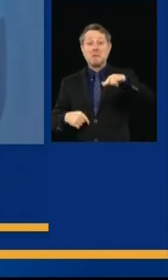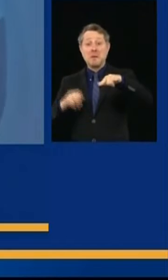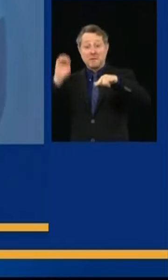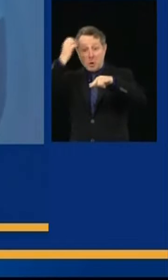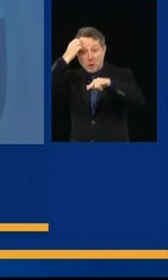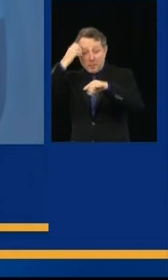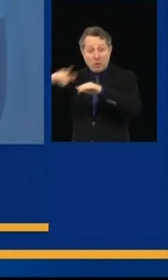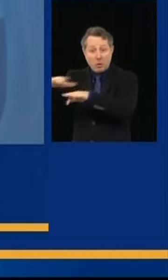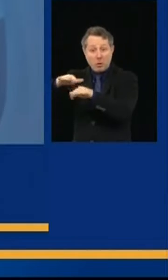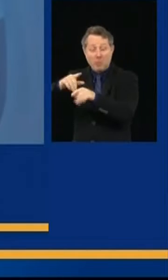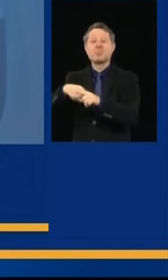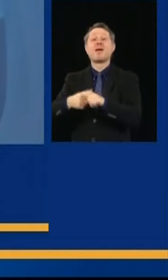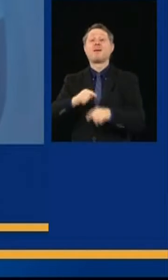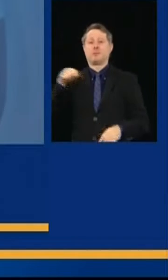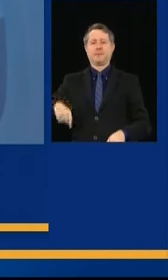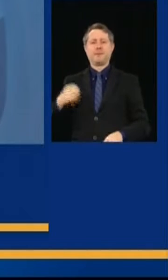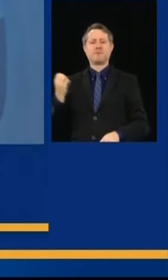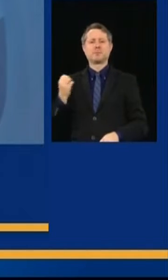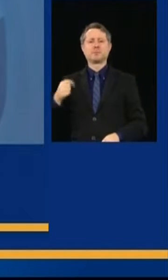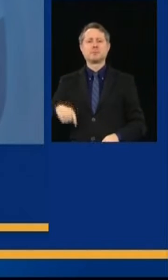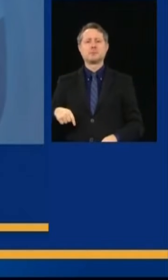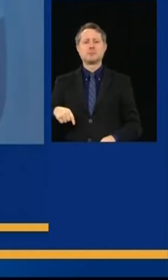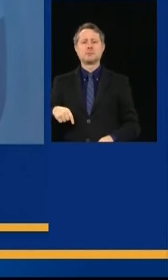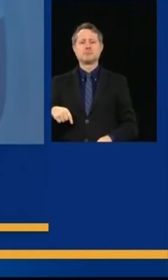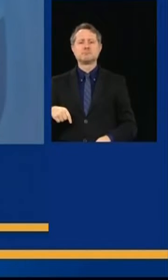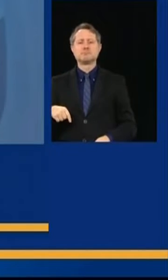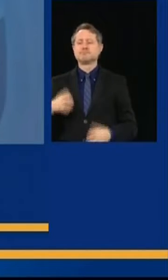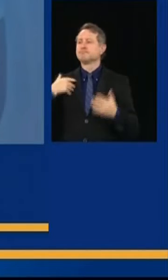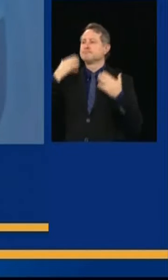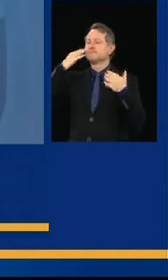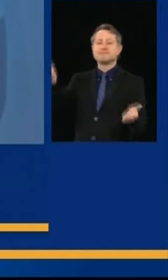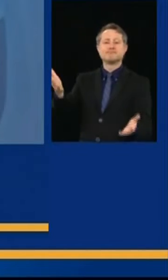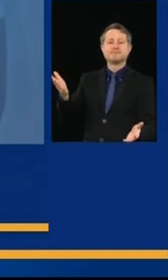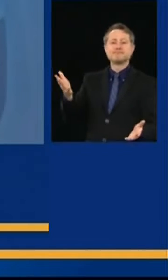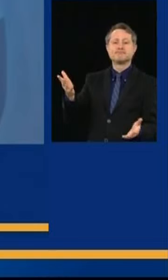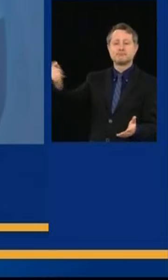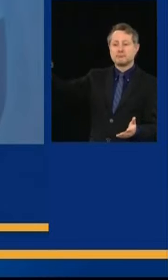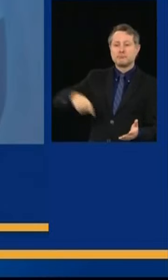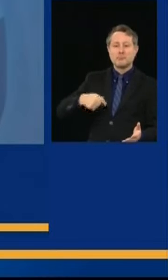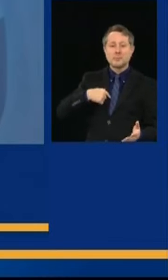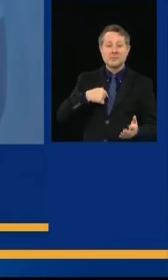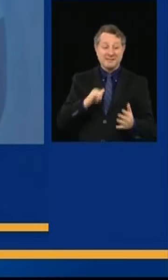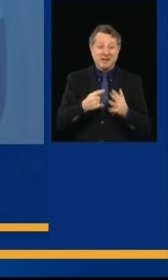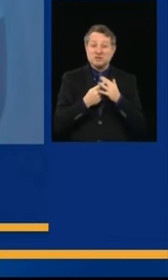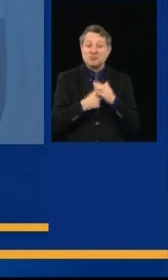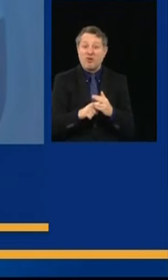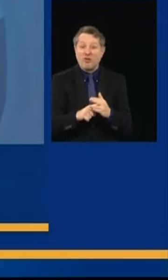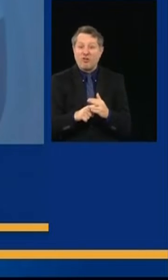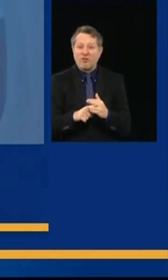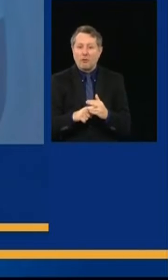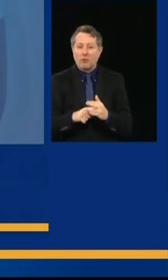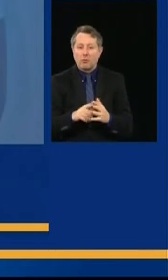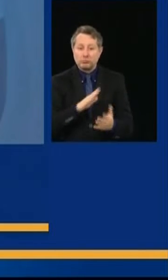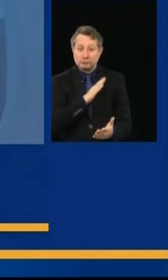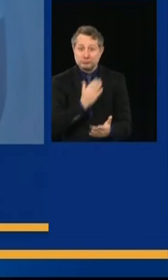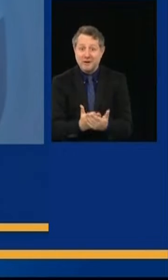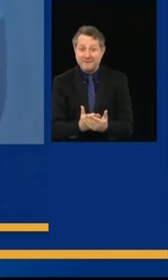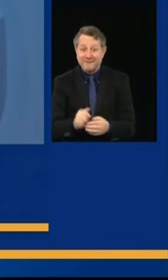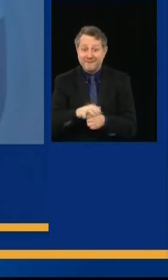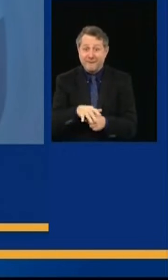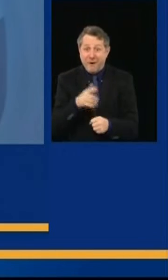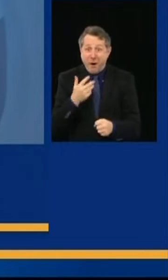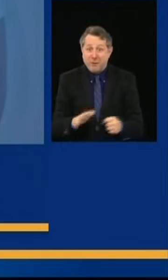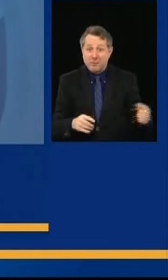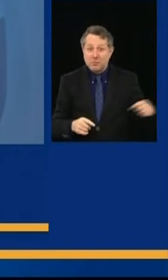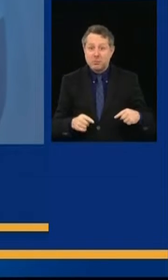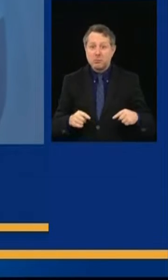knew. When this started, once you have the virus, you have antibodies,